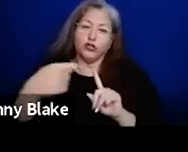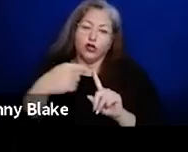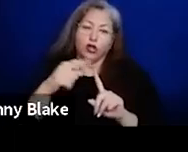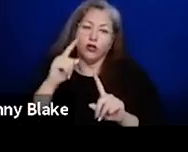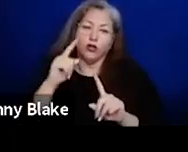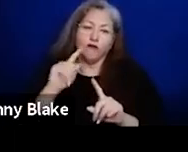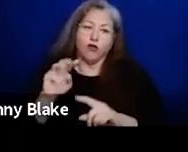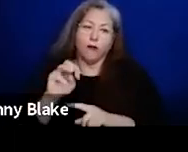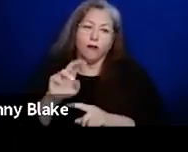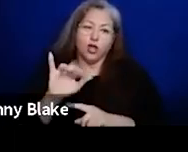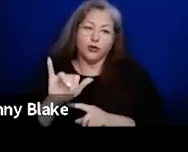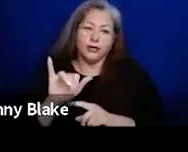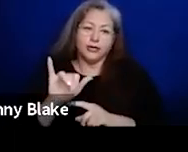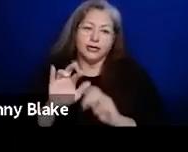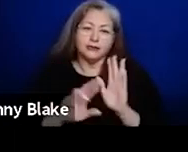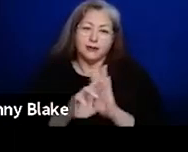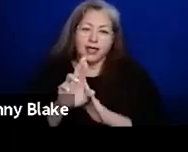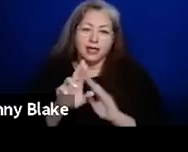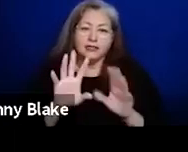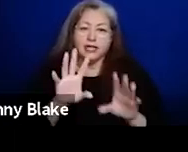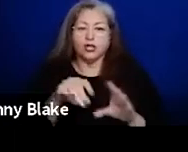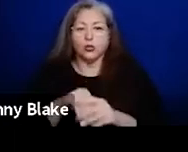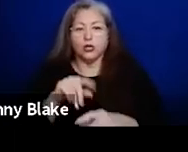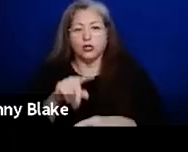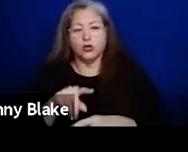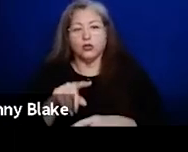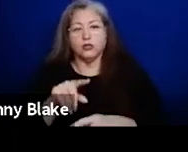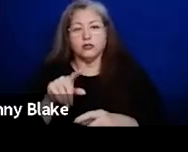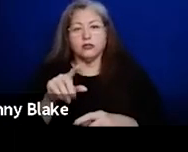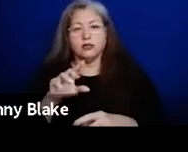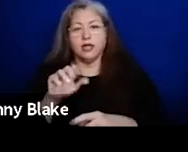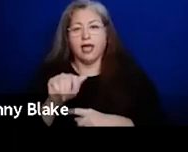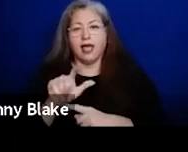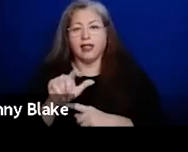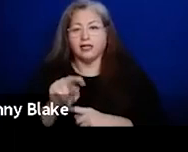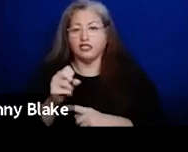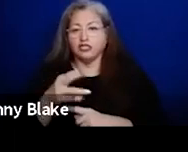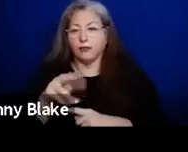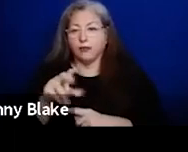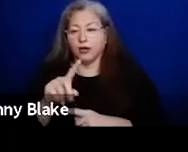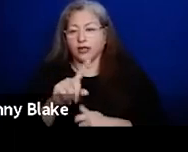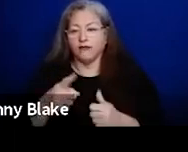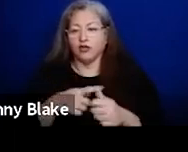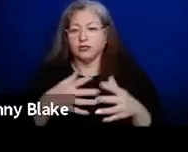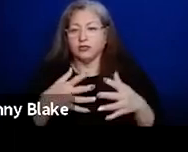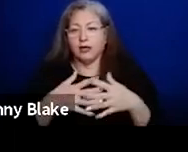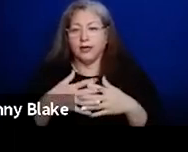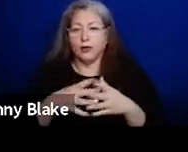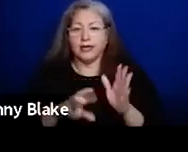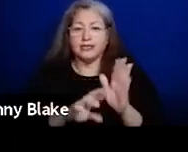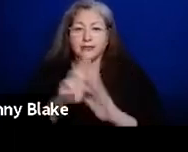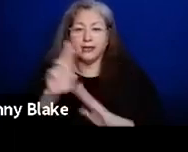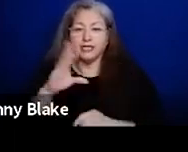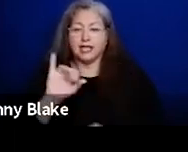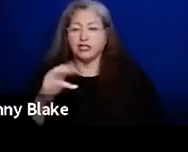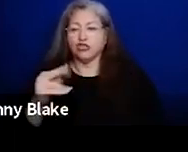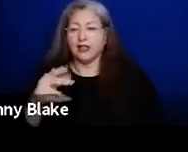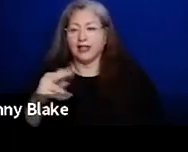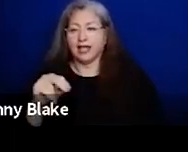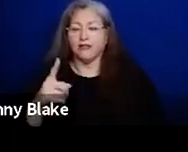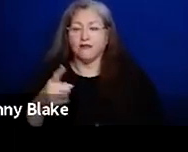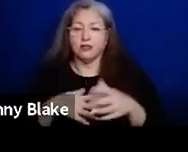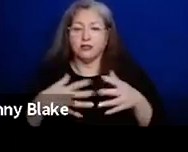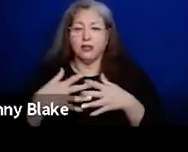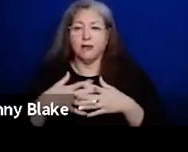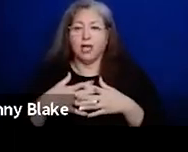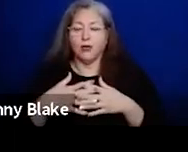Mercury space flights, including those for astronauts Alan Shepard, the first American in space, and John Glenn, the first American